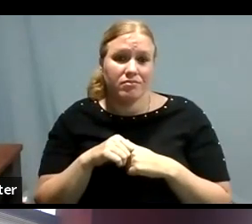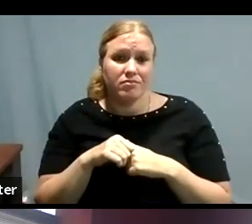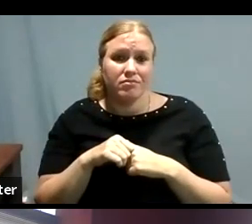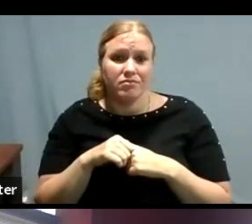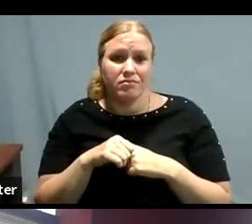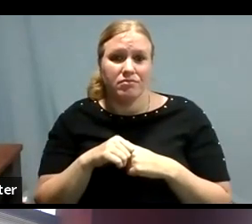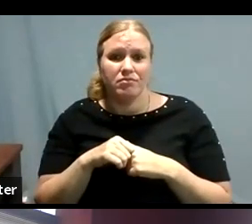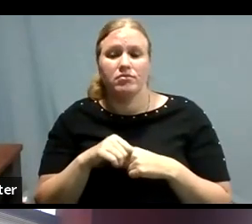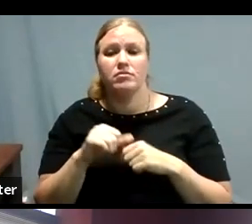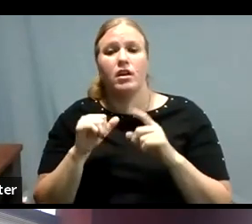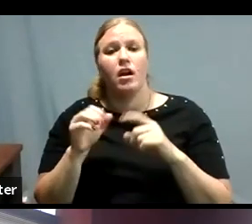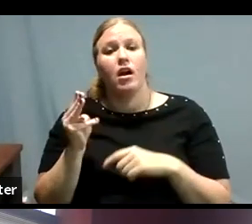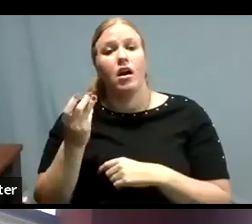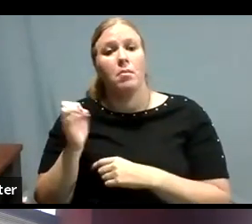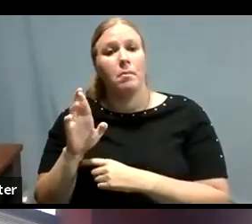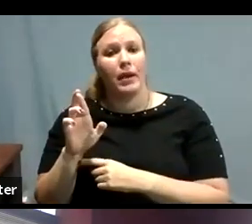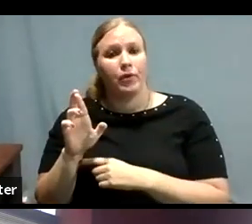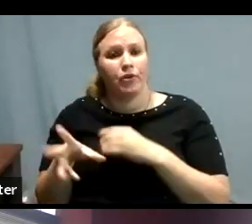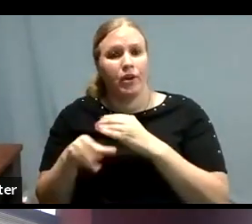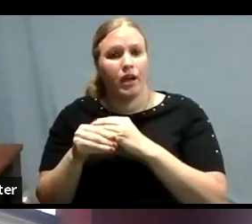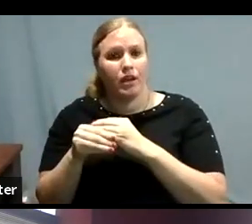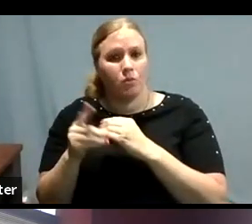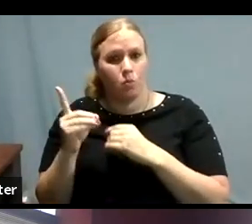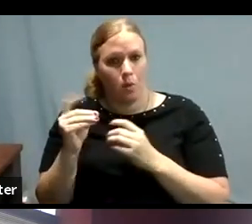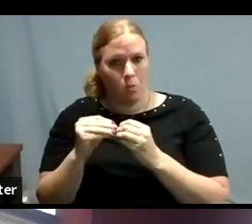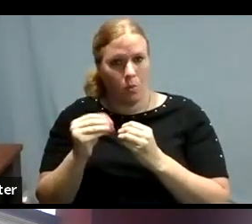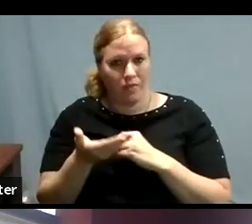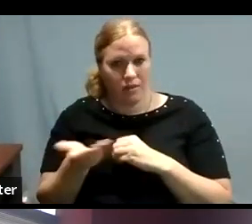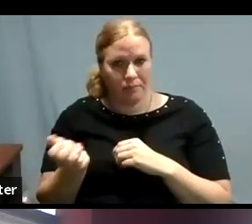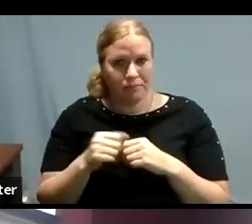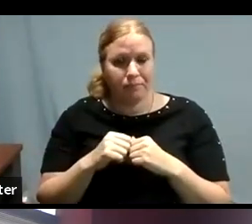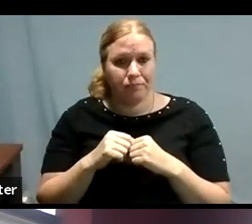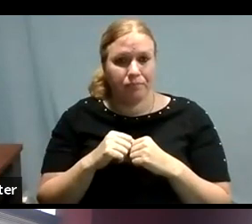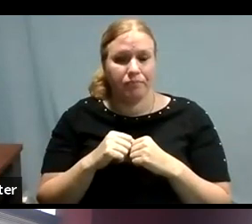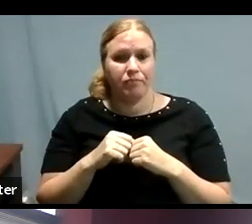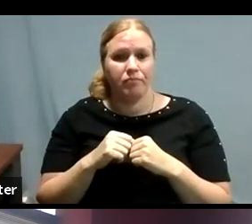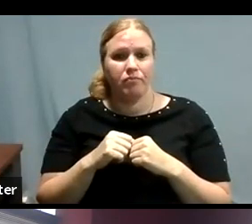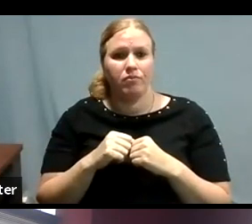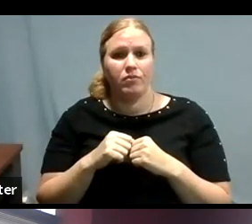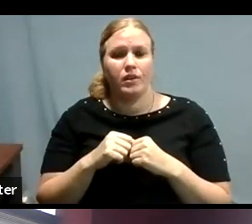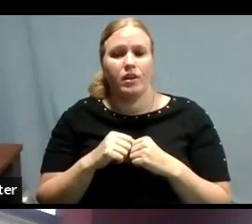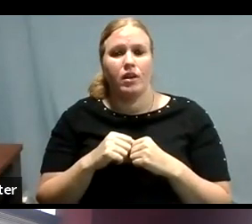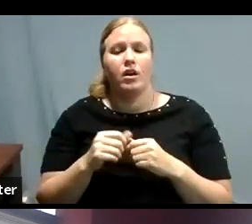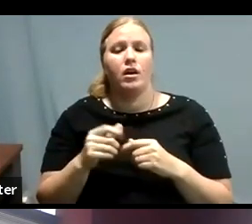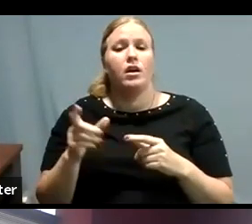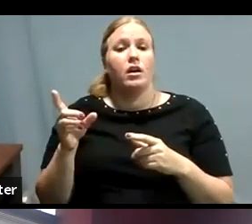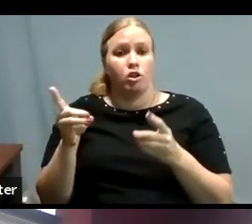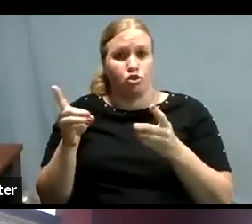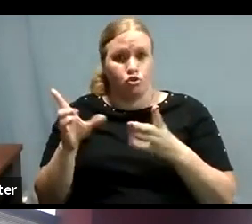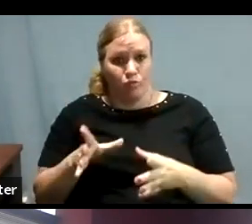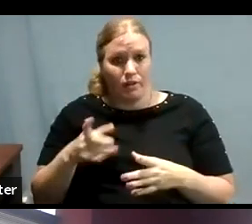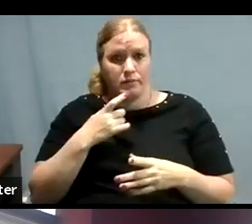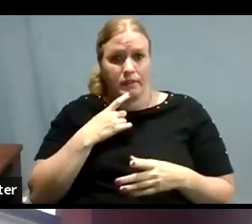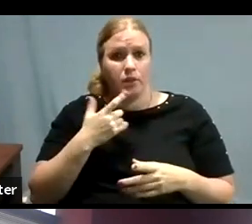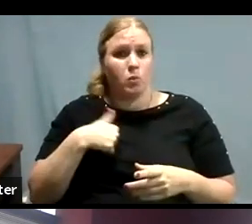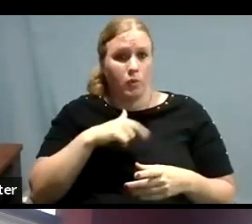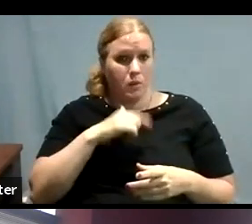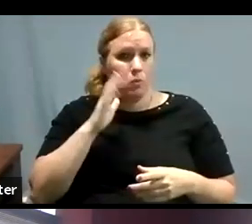And one more thing to add. So we will be, as Director Bond, inspecting sites. And